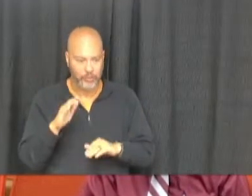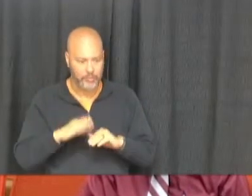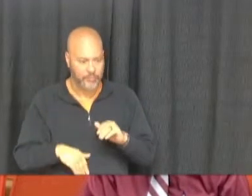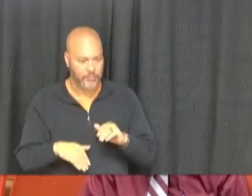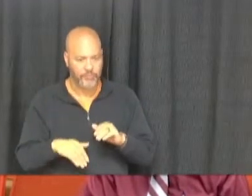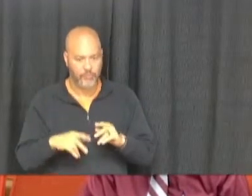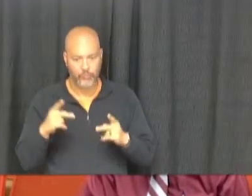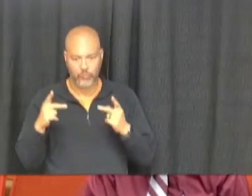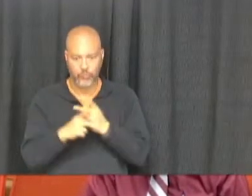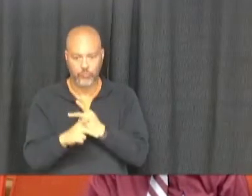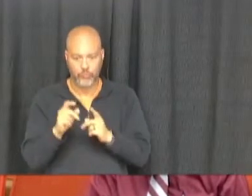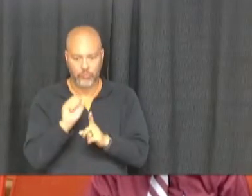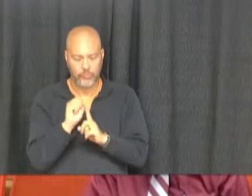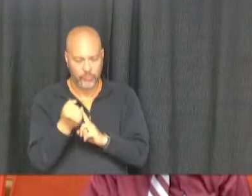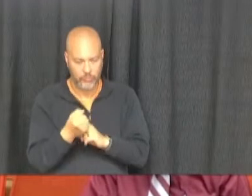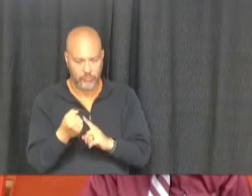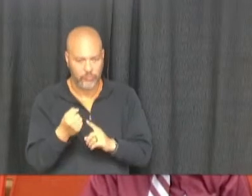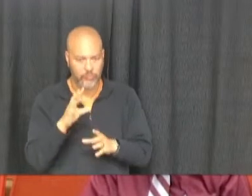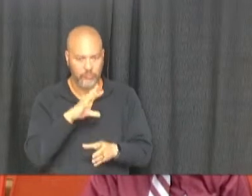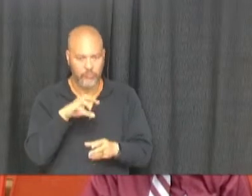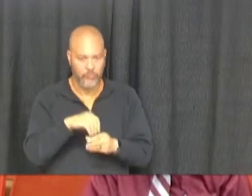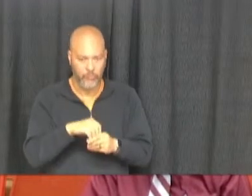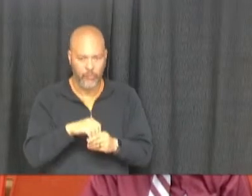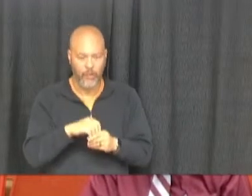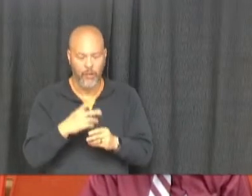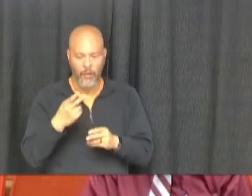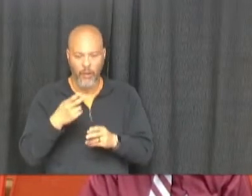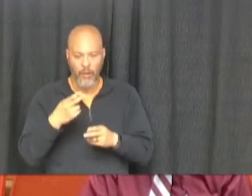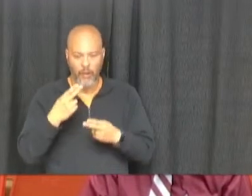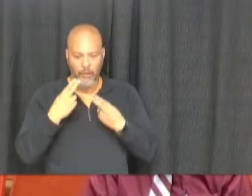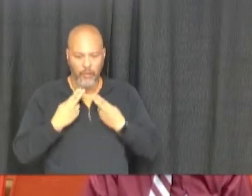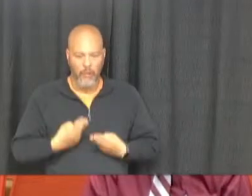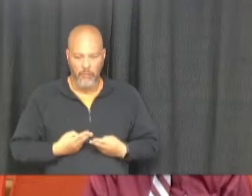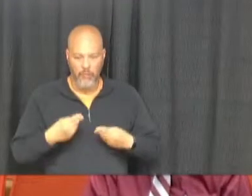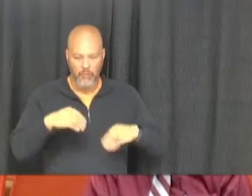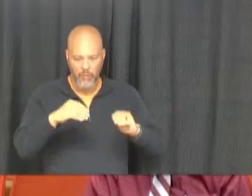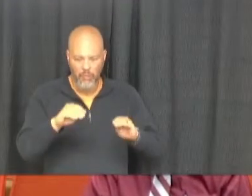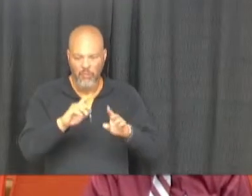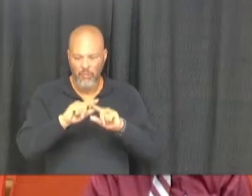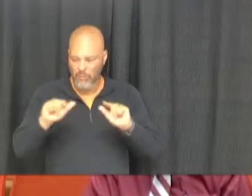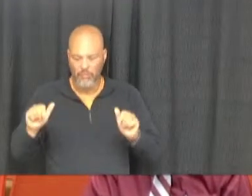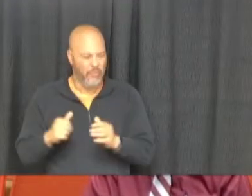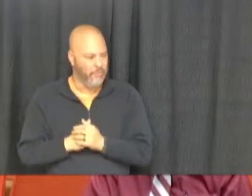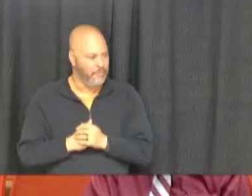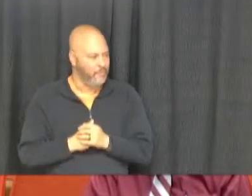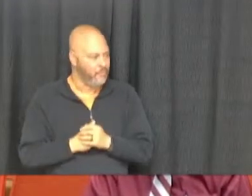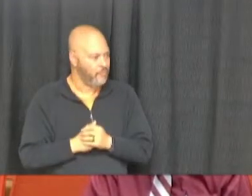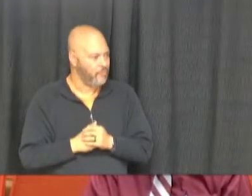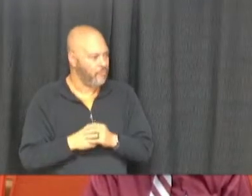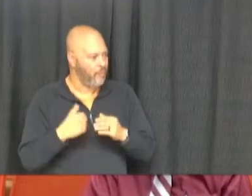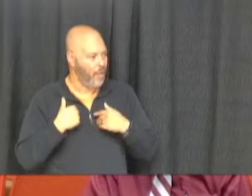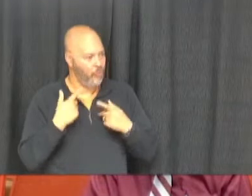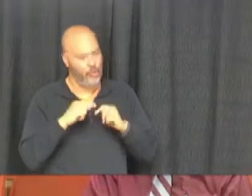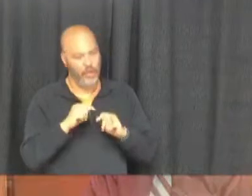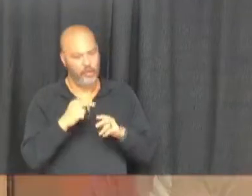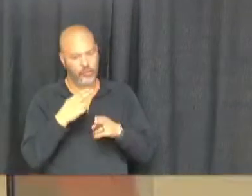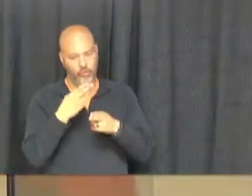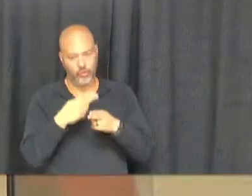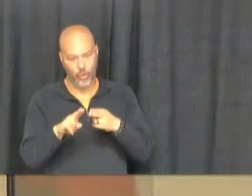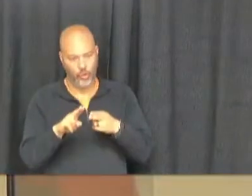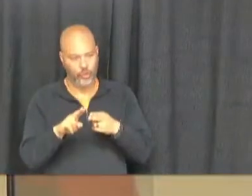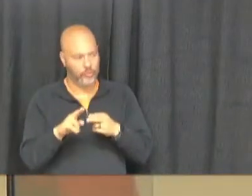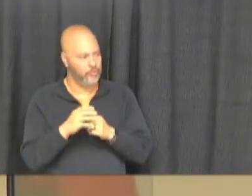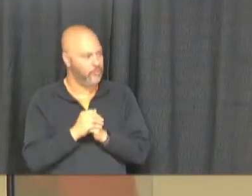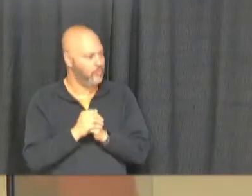a worst case scenario there, getting involved in possibly human trafficking or something like that. Well, and I was just trying to keep it short on